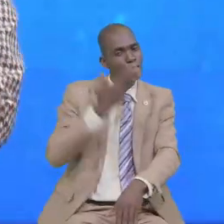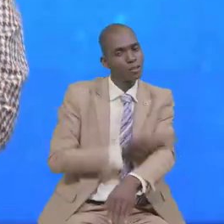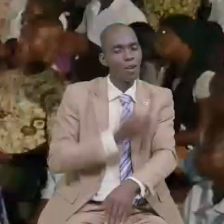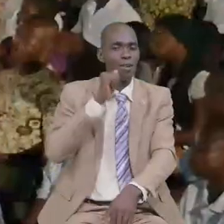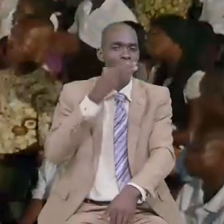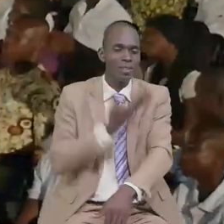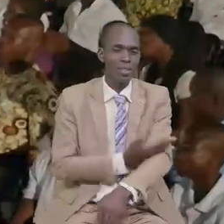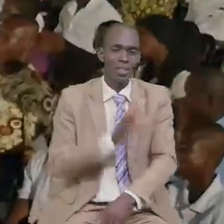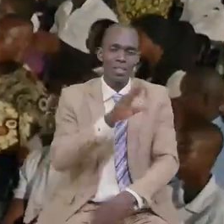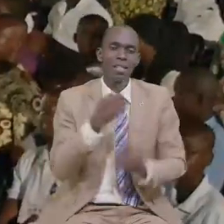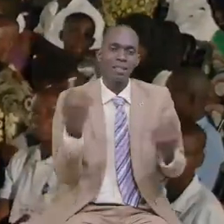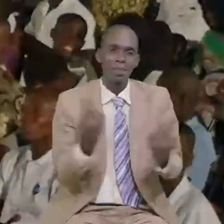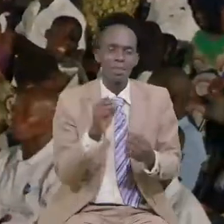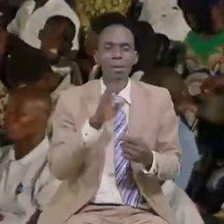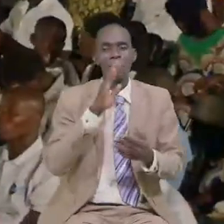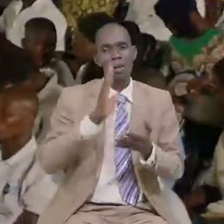forgiven thee.